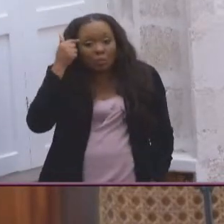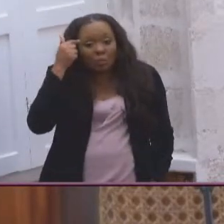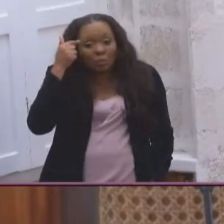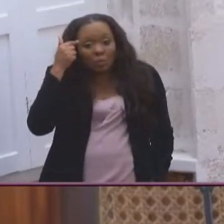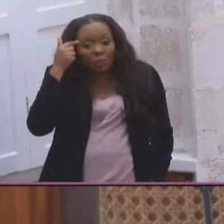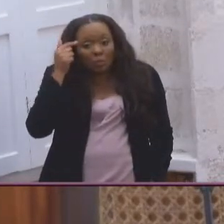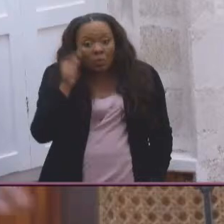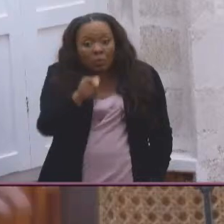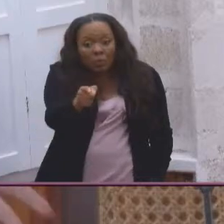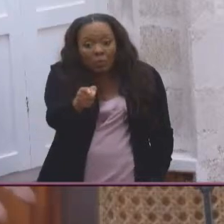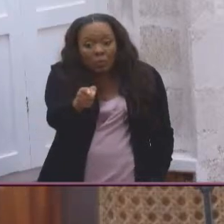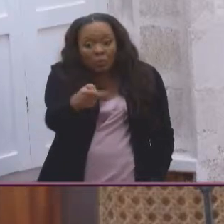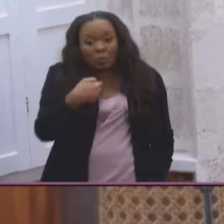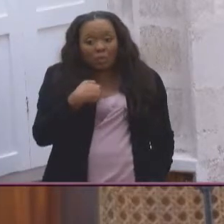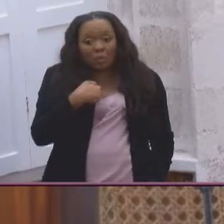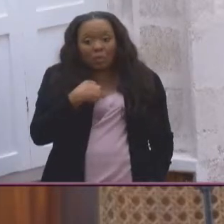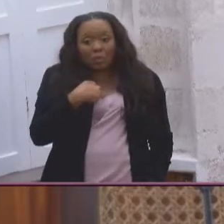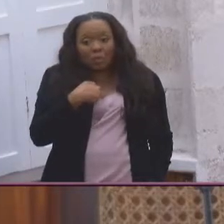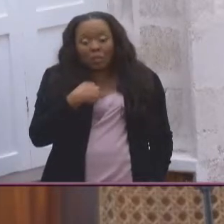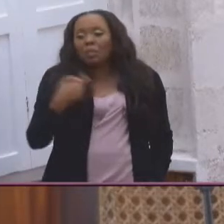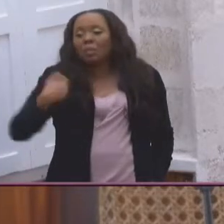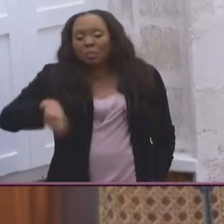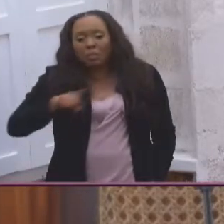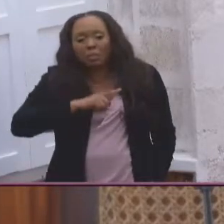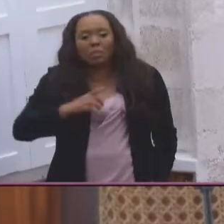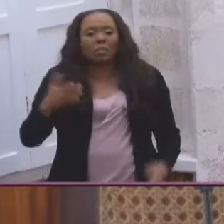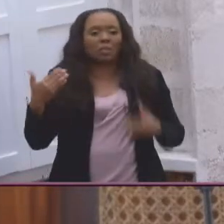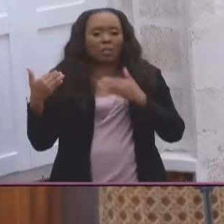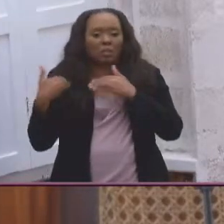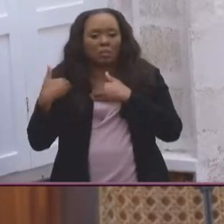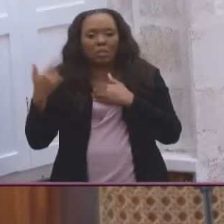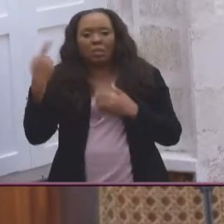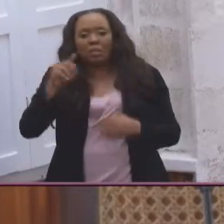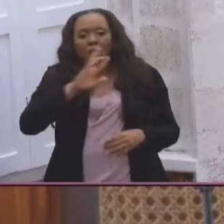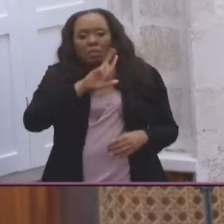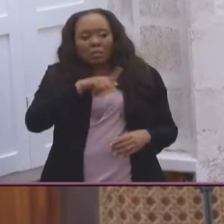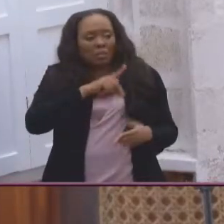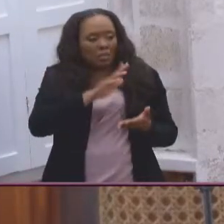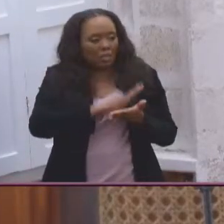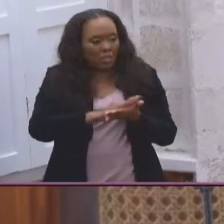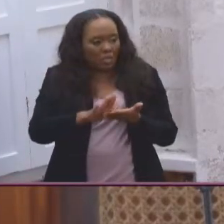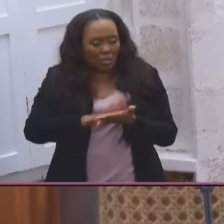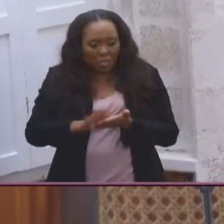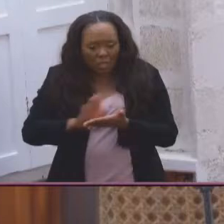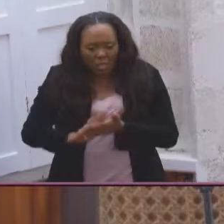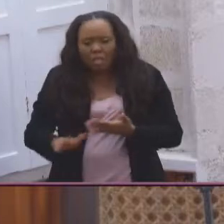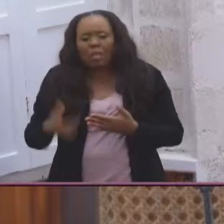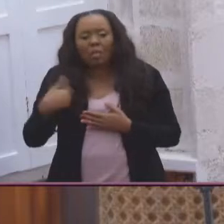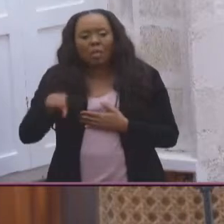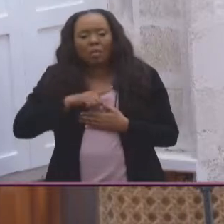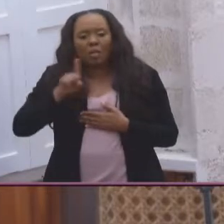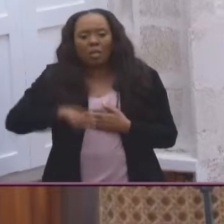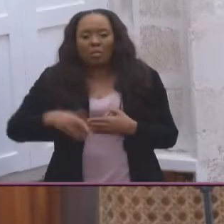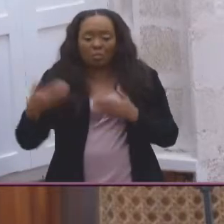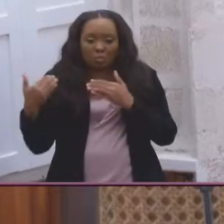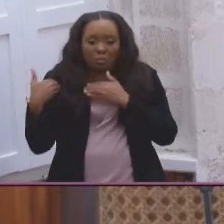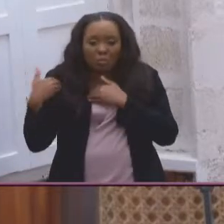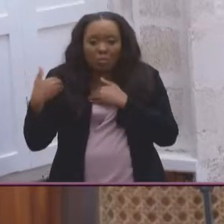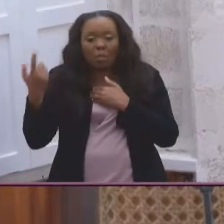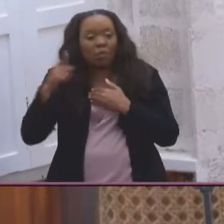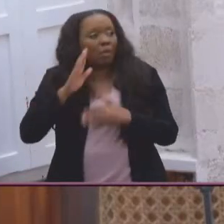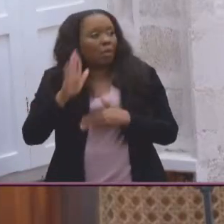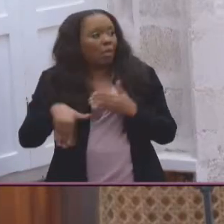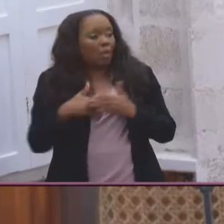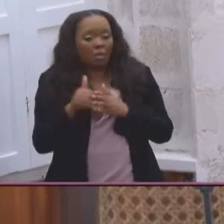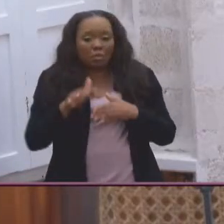We have to be responsible for personal cleanliness. We have to be responsible for the spaces in